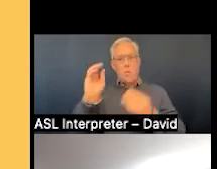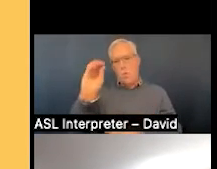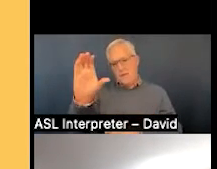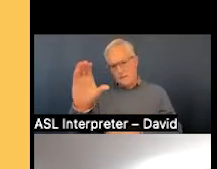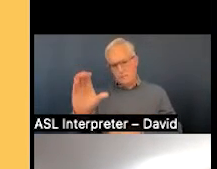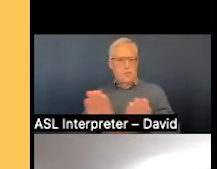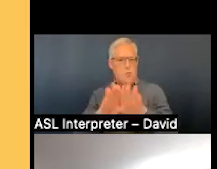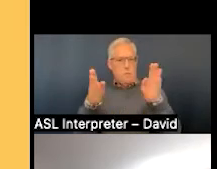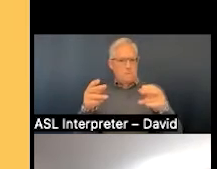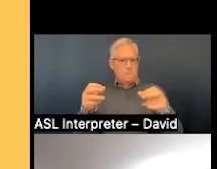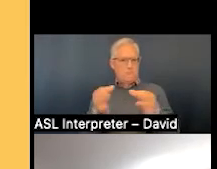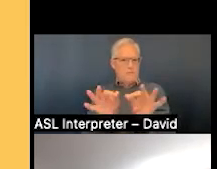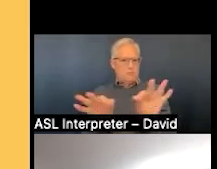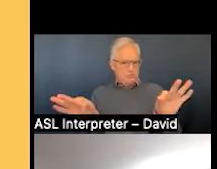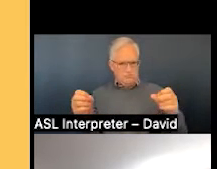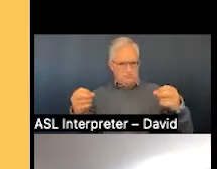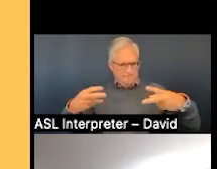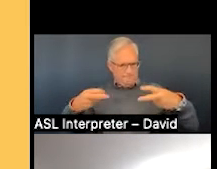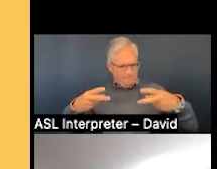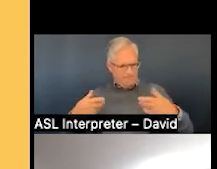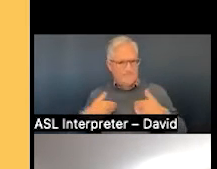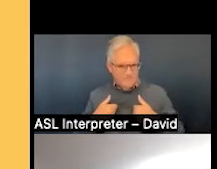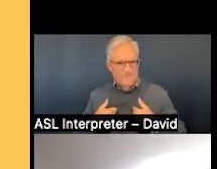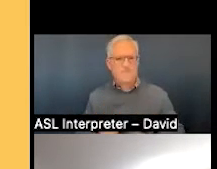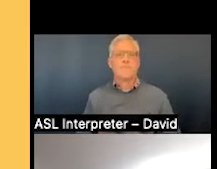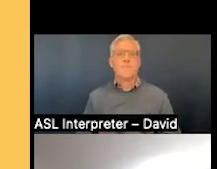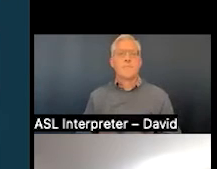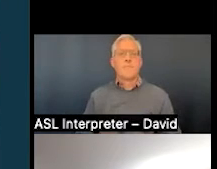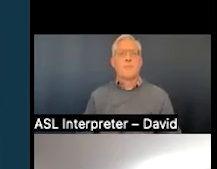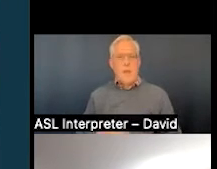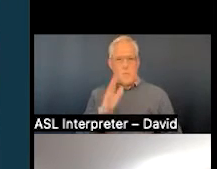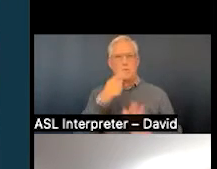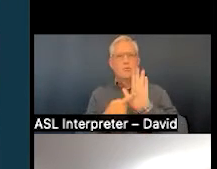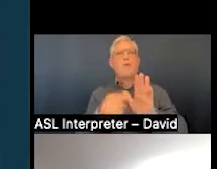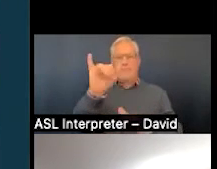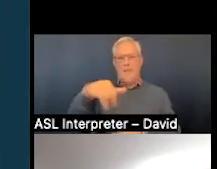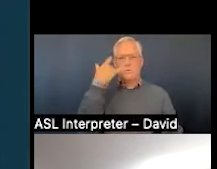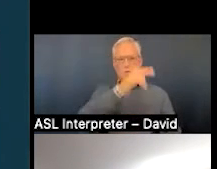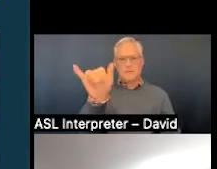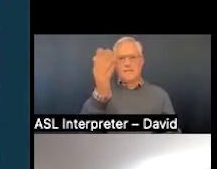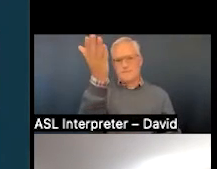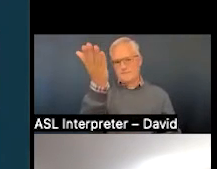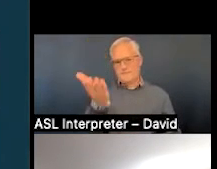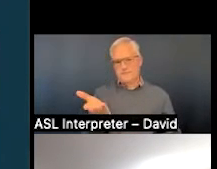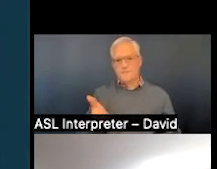will just share the actual site with you momentarily, and we can have a wee look at what it actually entails.